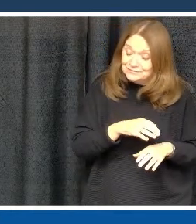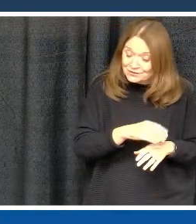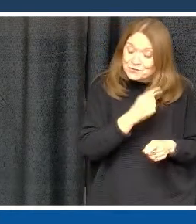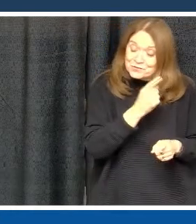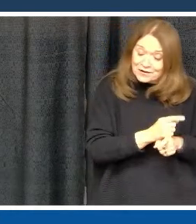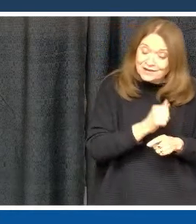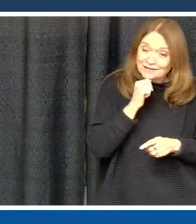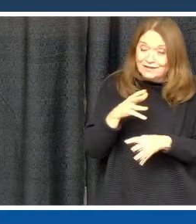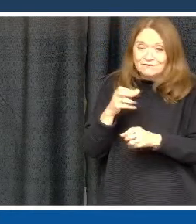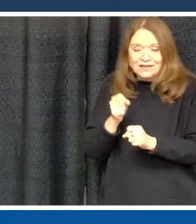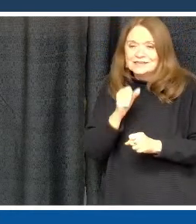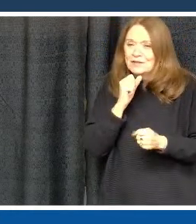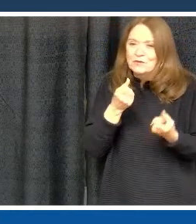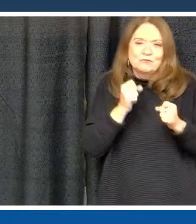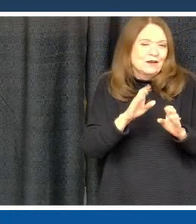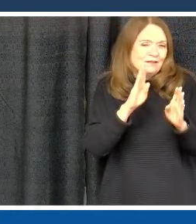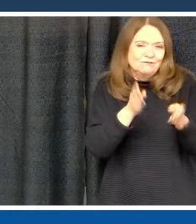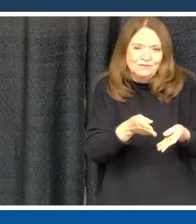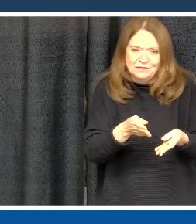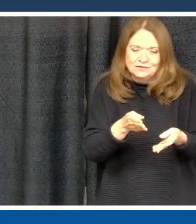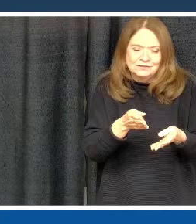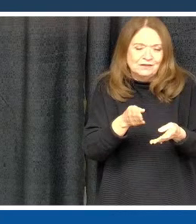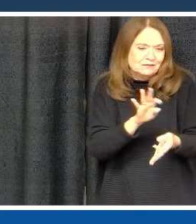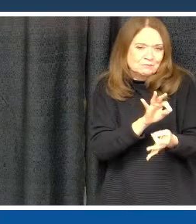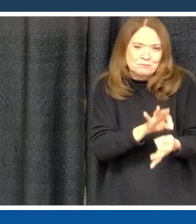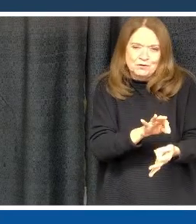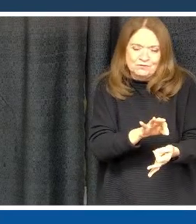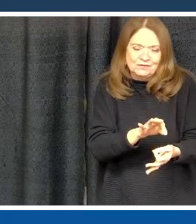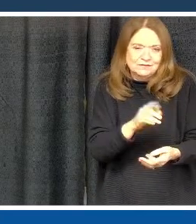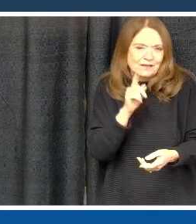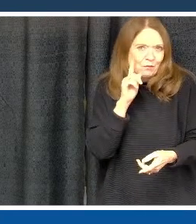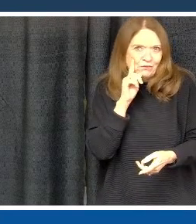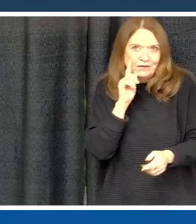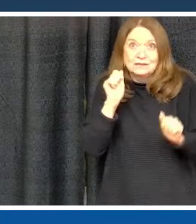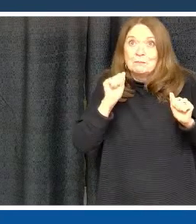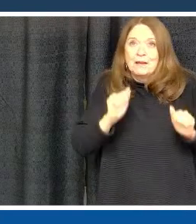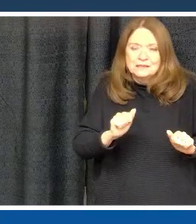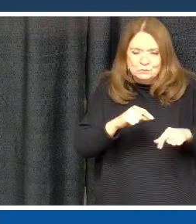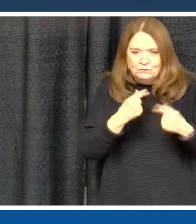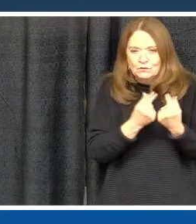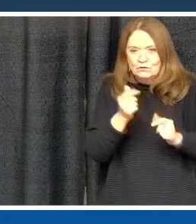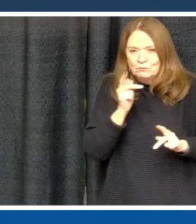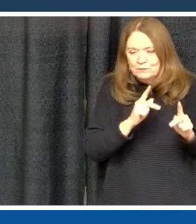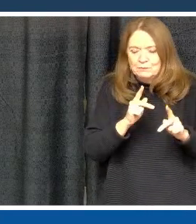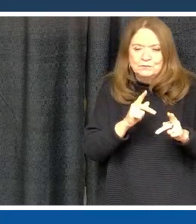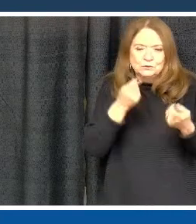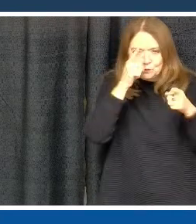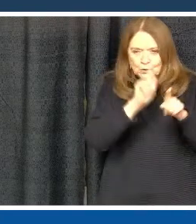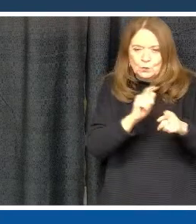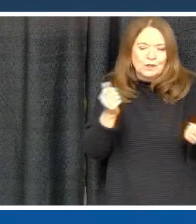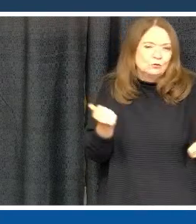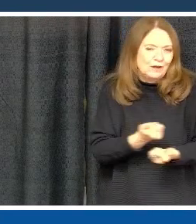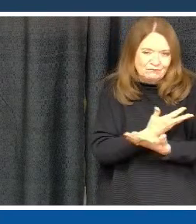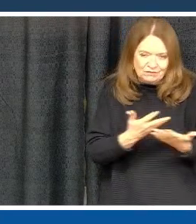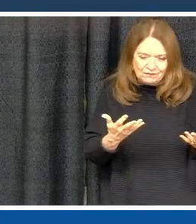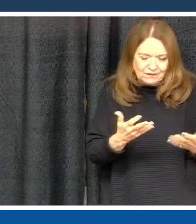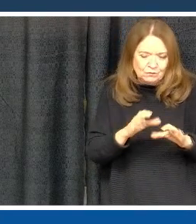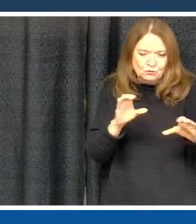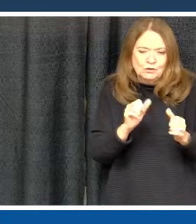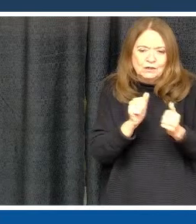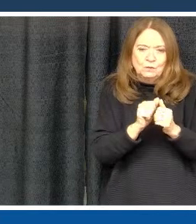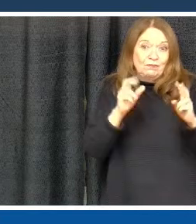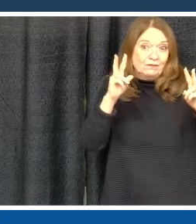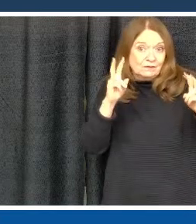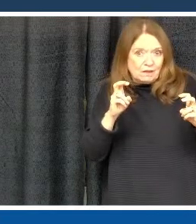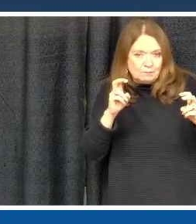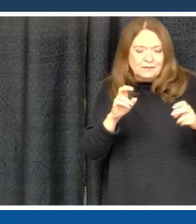won't try to convince anybody that what we came up with is perfect, because I don't think it's possible for a group of people to agree on everything when you're dealing a topic as